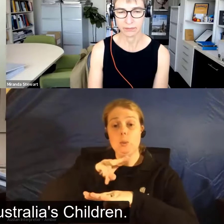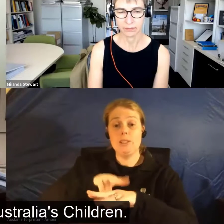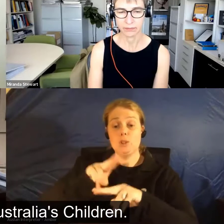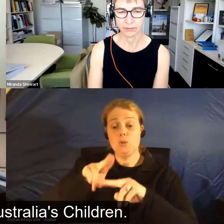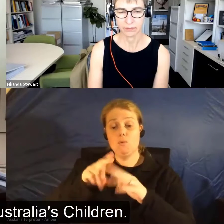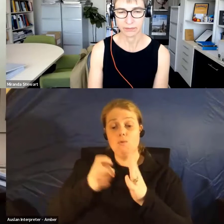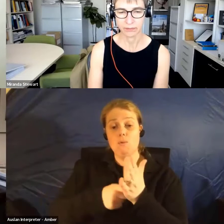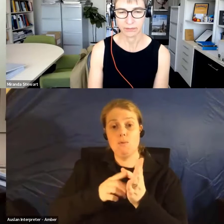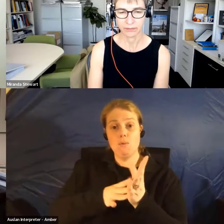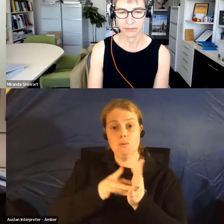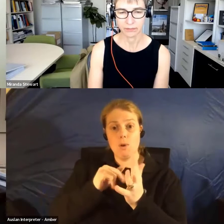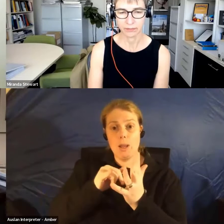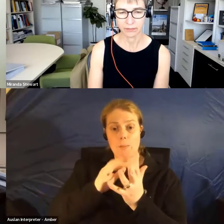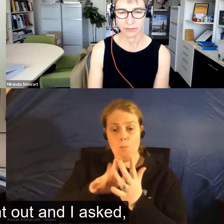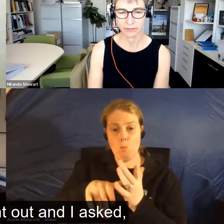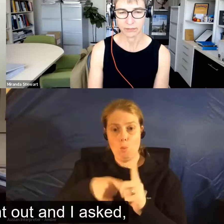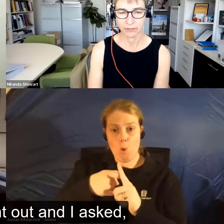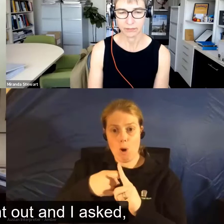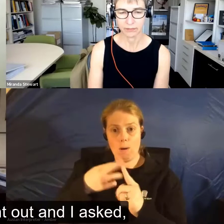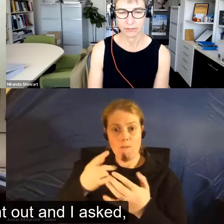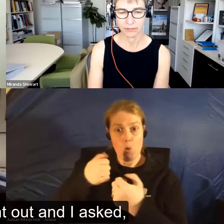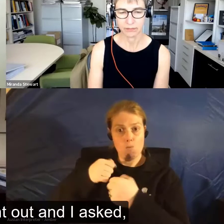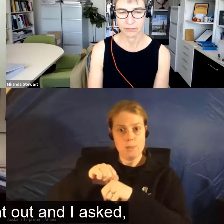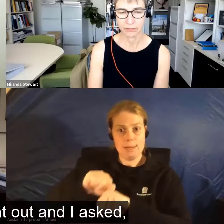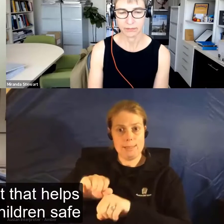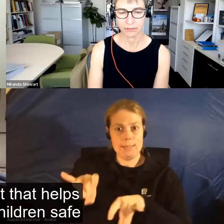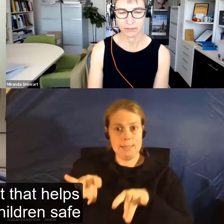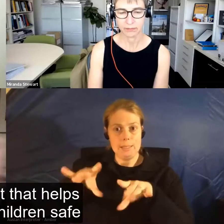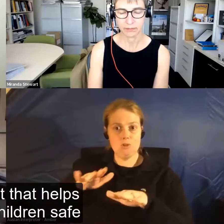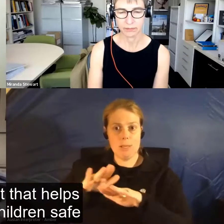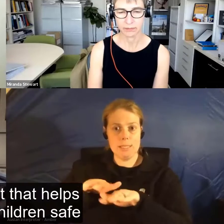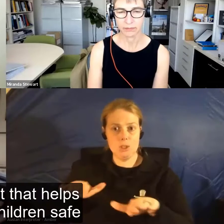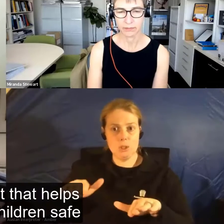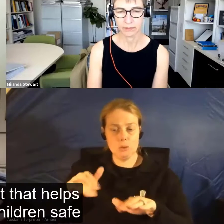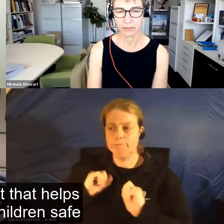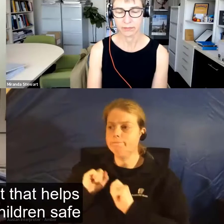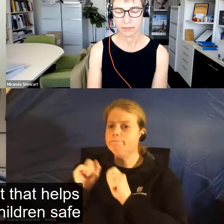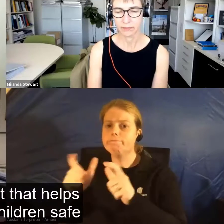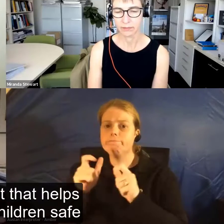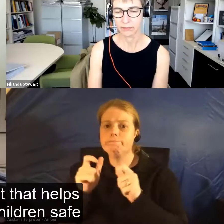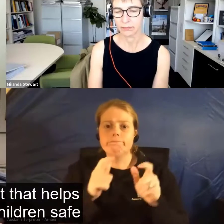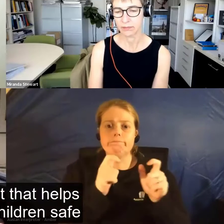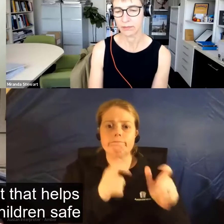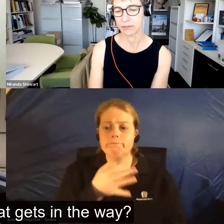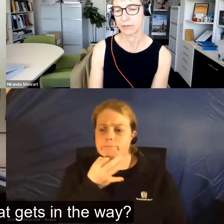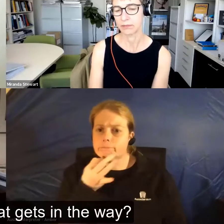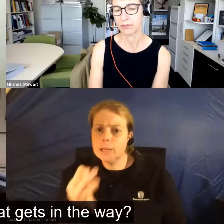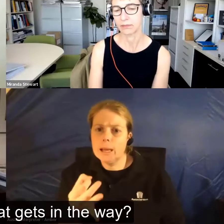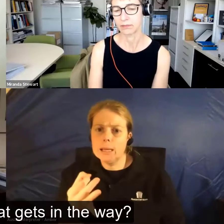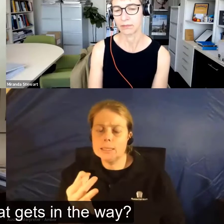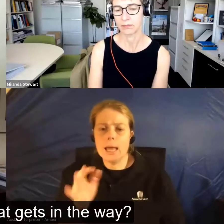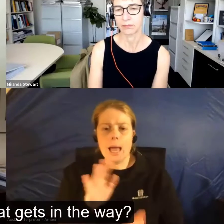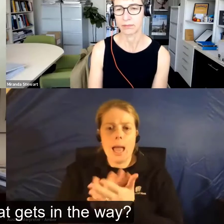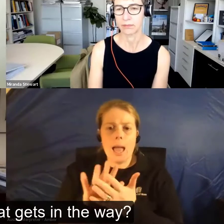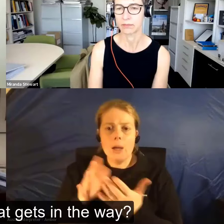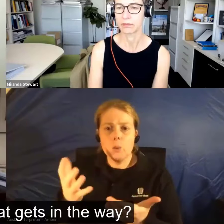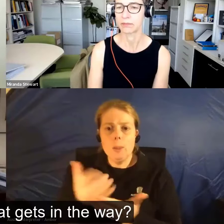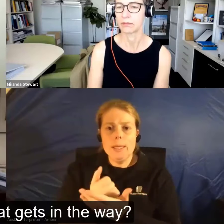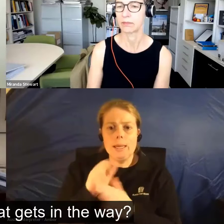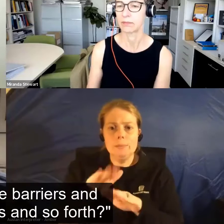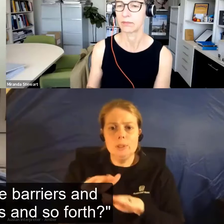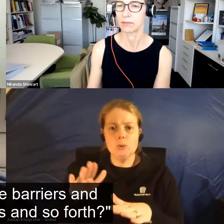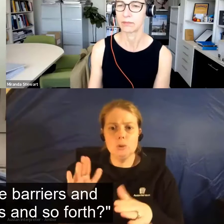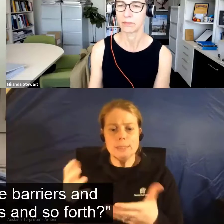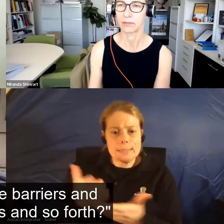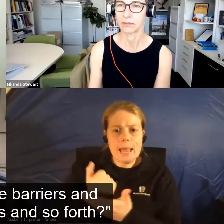Australia's Children, I went out and I asked, what is it that helps to keep children safe and well, and what gets in the